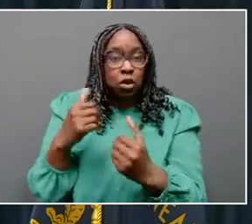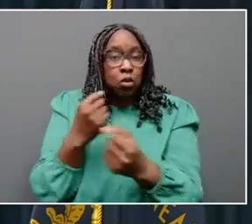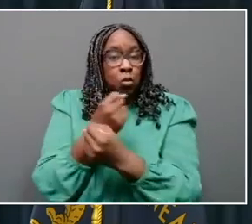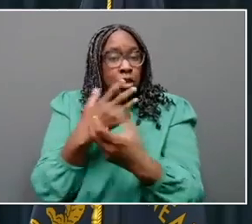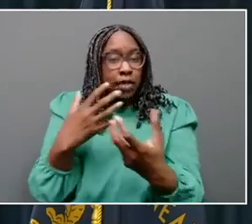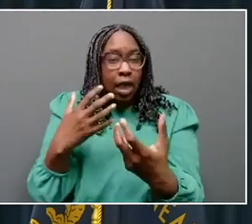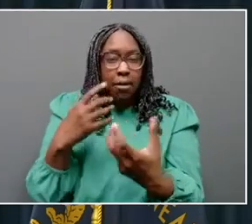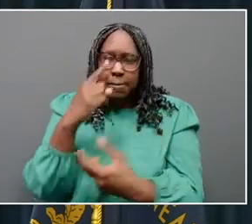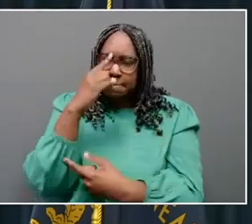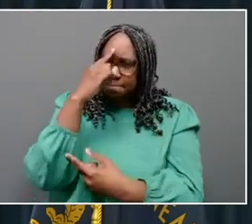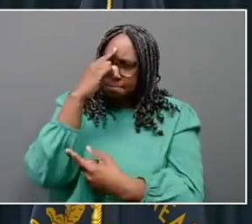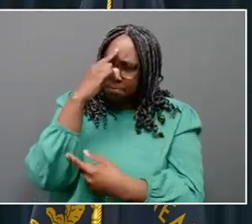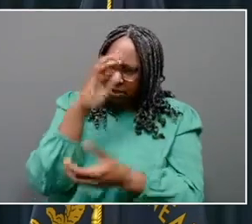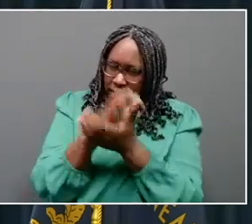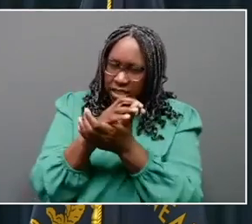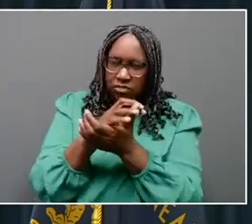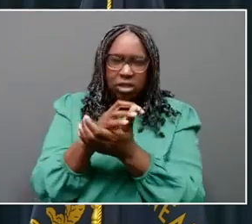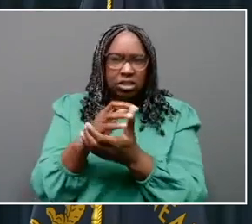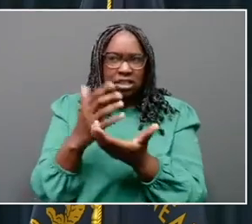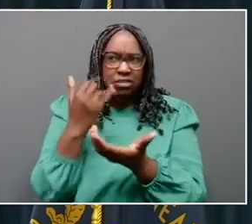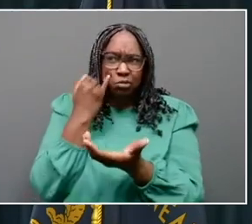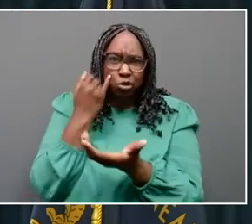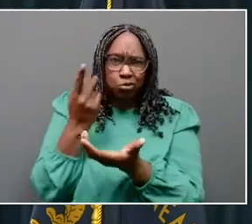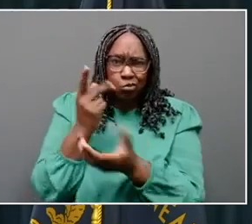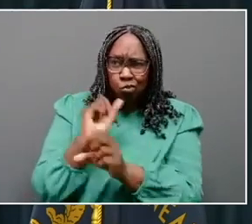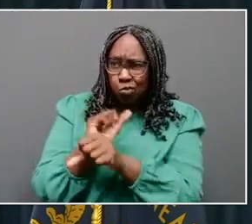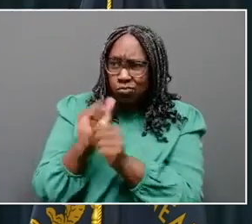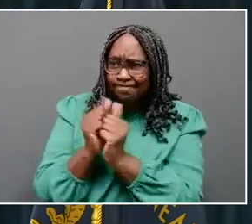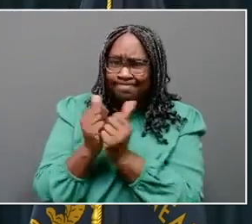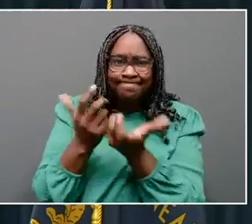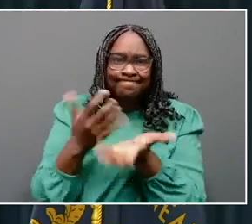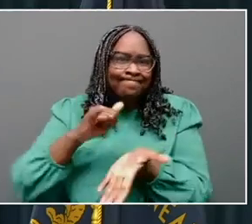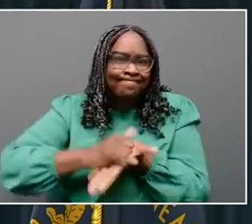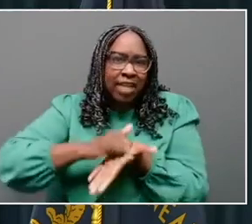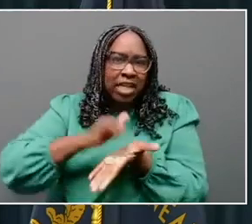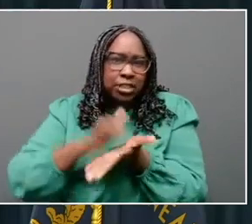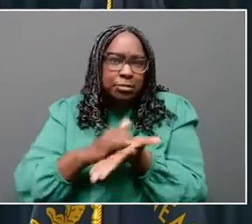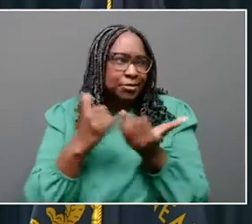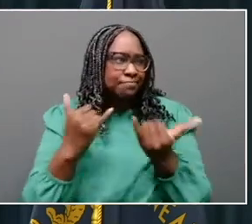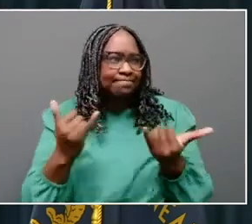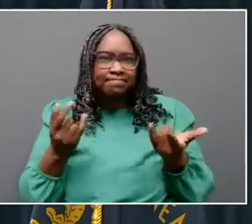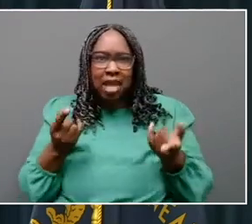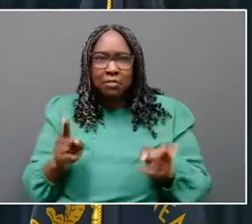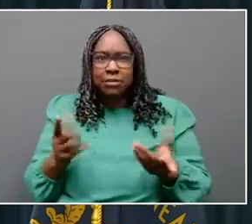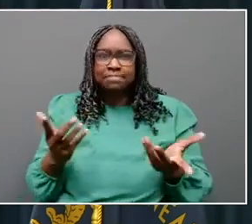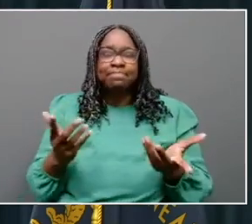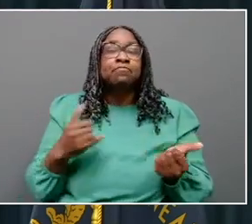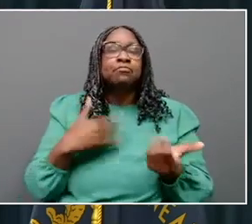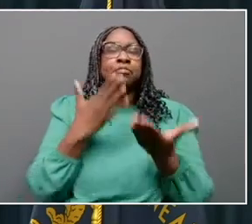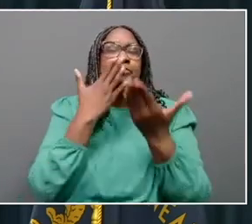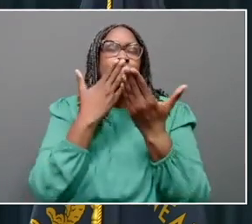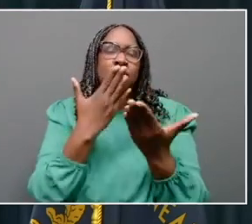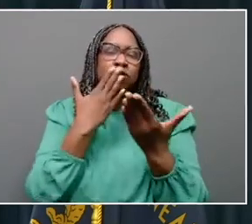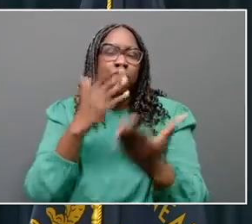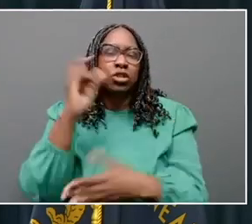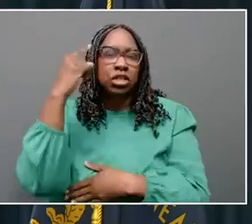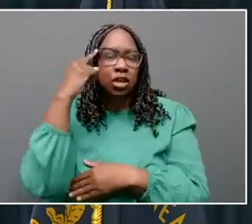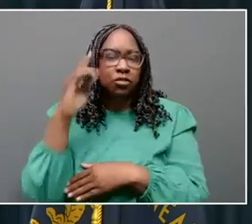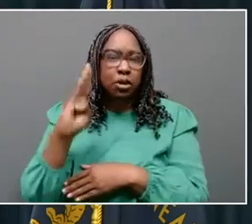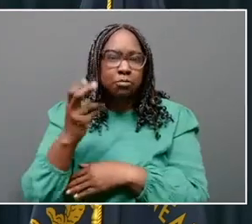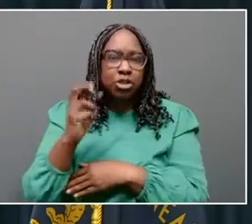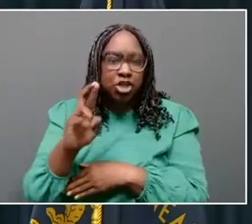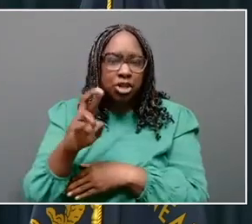opportunity to work together, this day would not be possible. We're grateful to Governor Beshear, local officials in Moorhead and Rowan